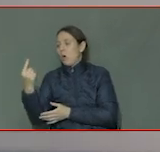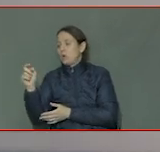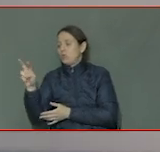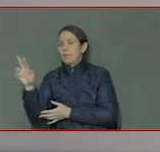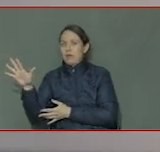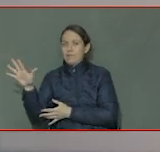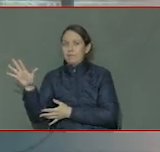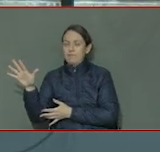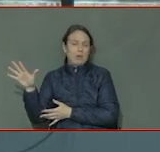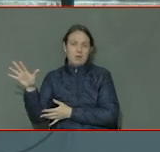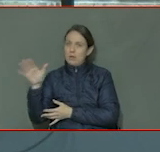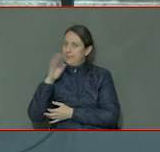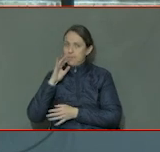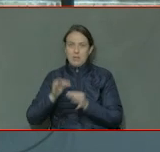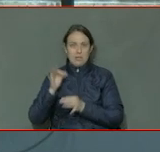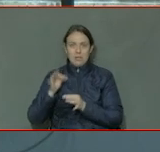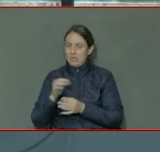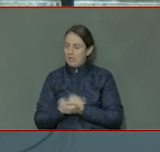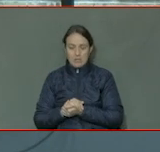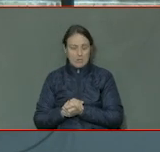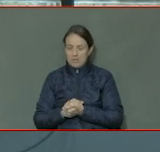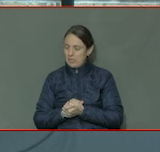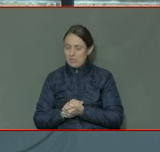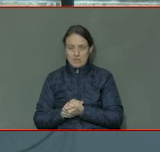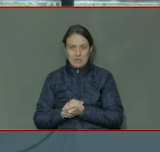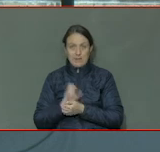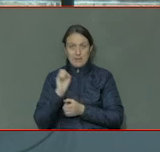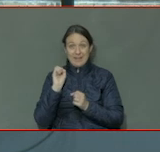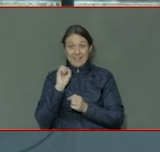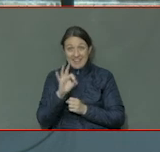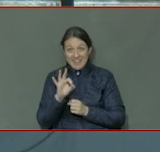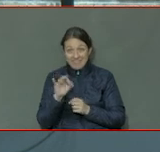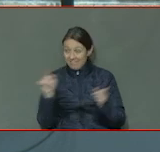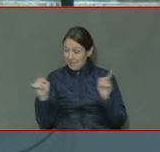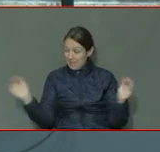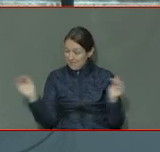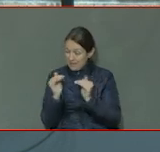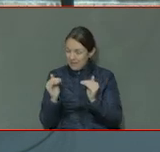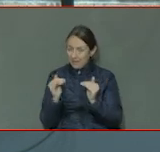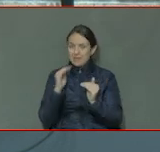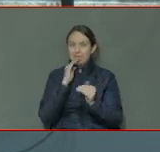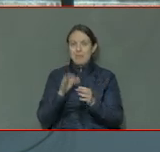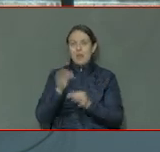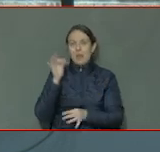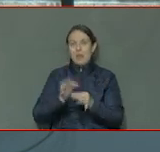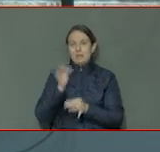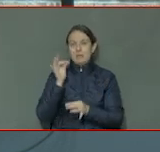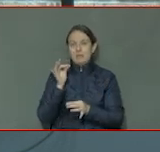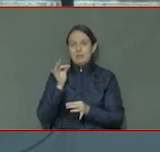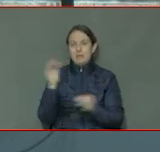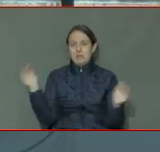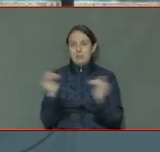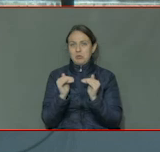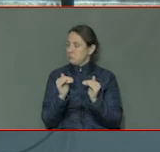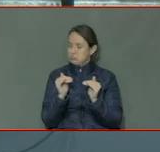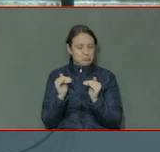18,125. Then they're not equal. They must be exactly equal for them to be equal and to be elastic. But if